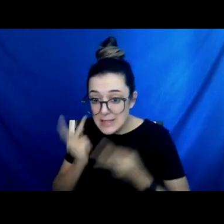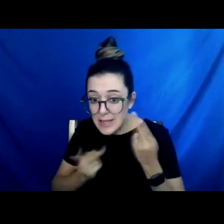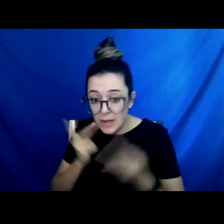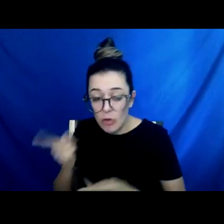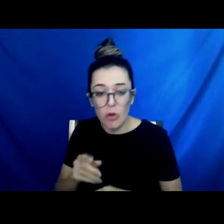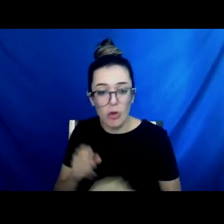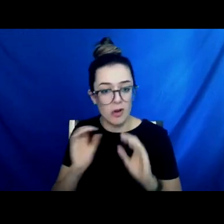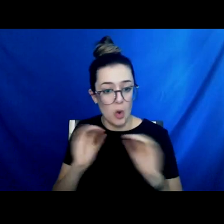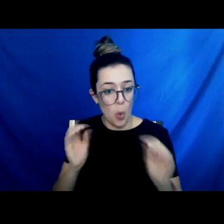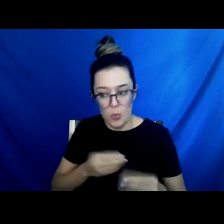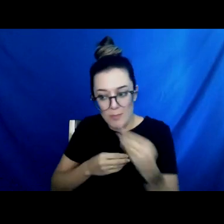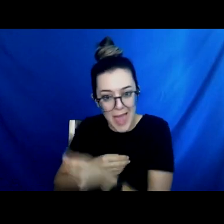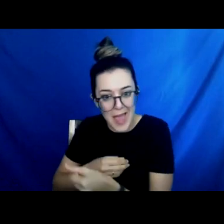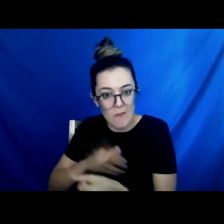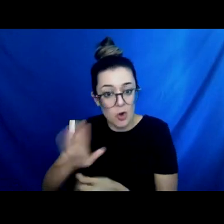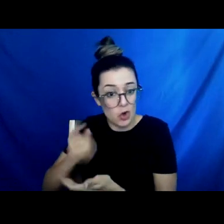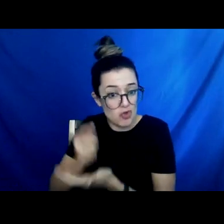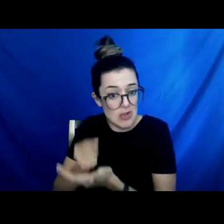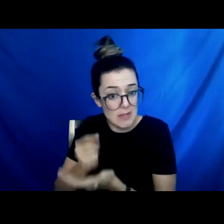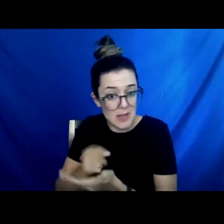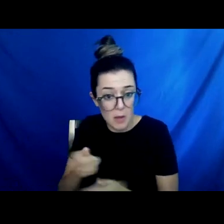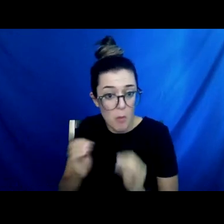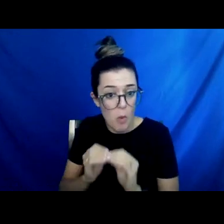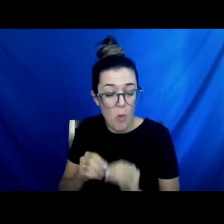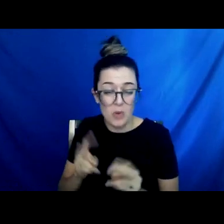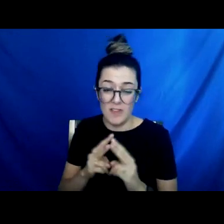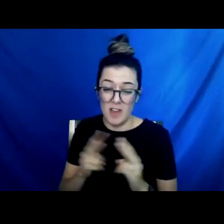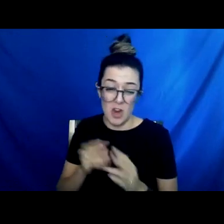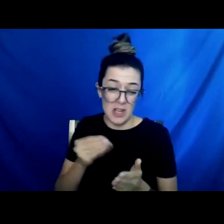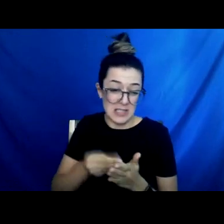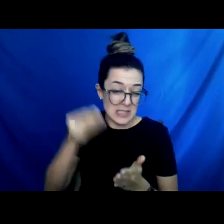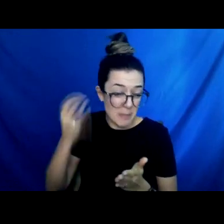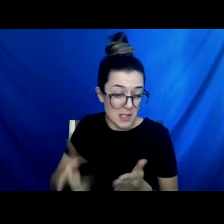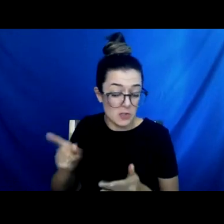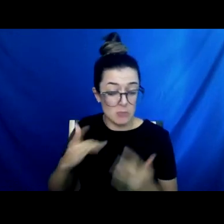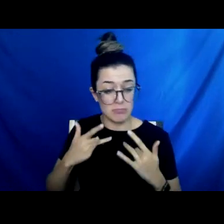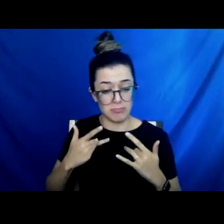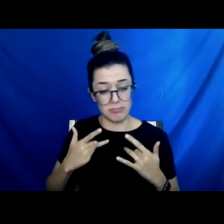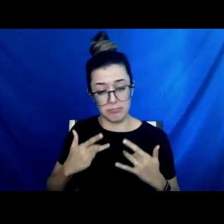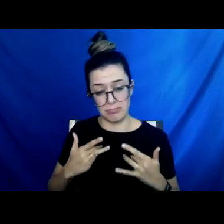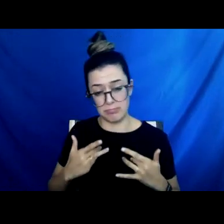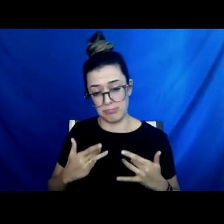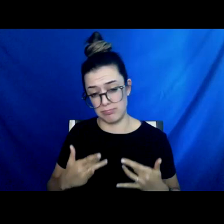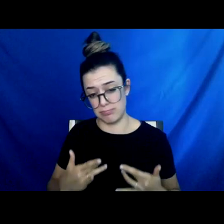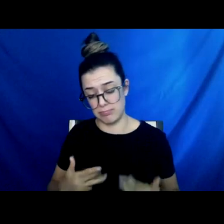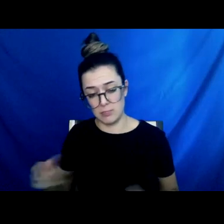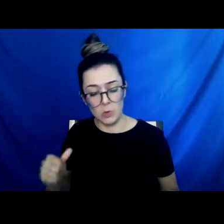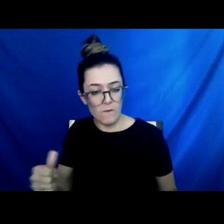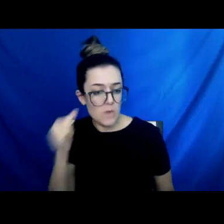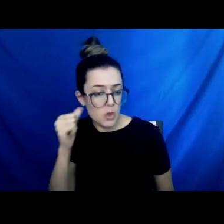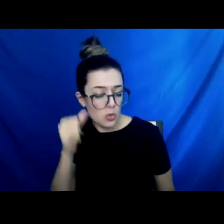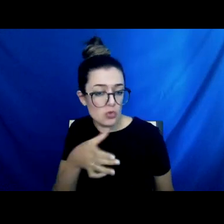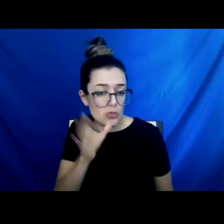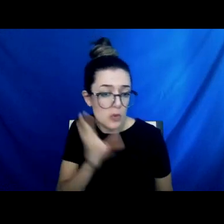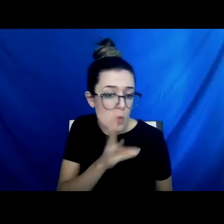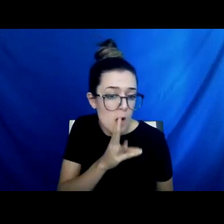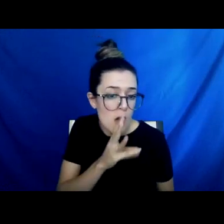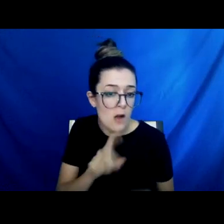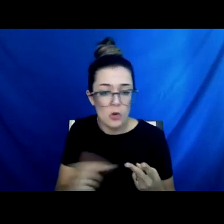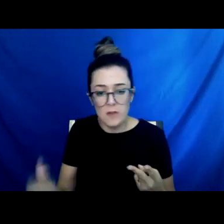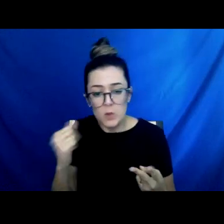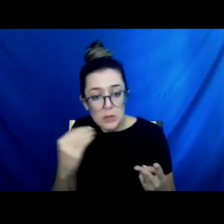treatment anymore, which was extremely expensive. So she just grew extremely depressed, and she refused food, she refused water, and she